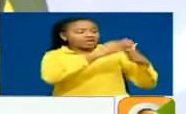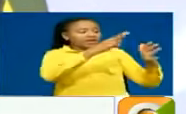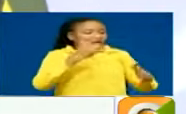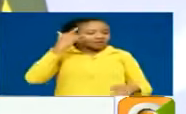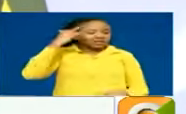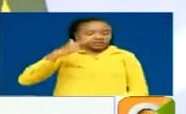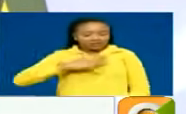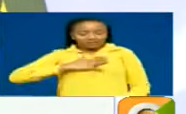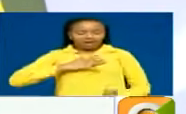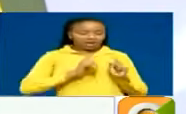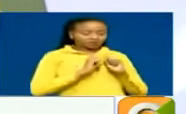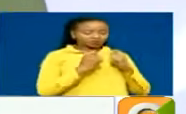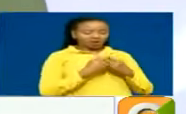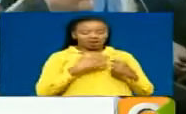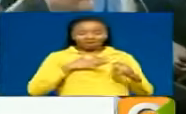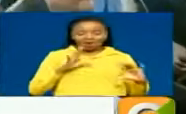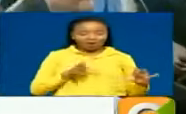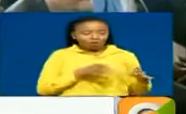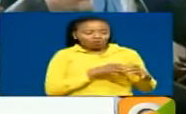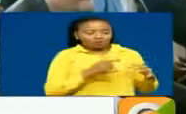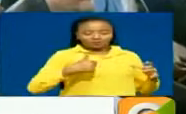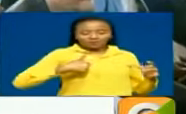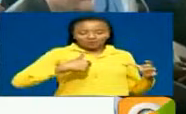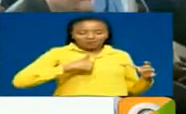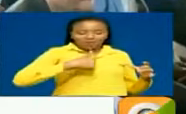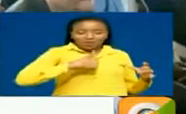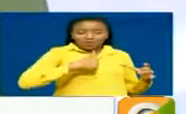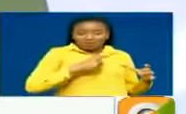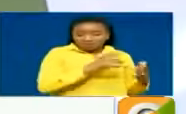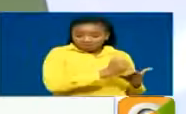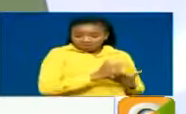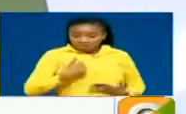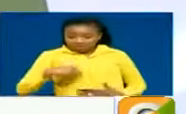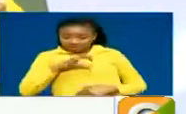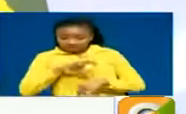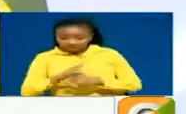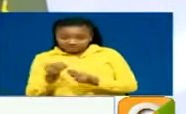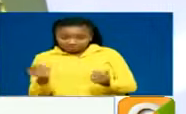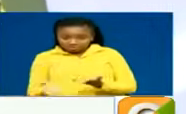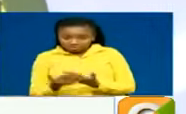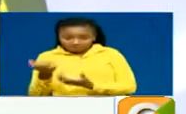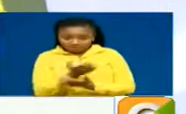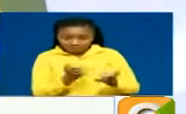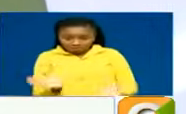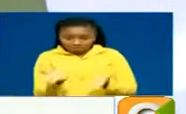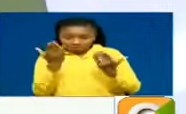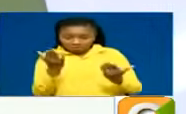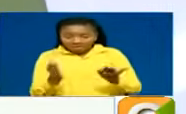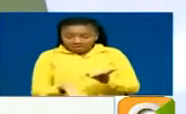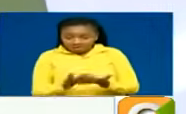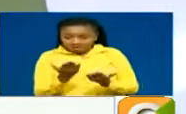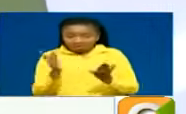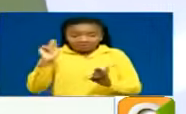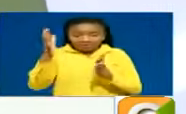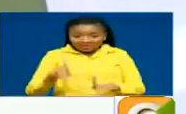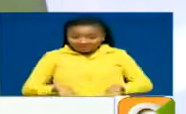about his tribe and about his community will ever get us a solution that is going to satisfy the people of